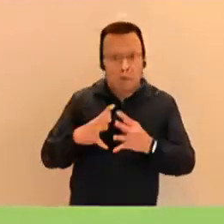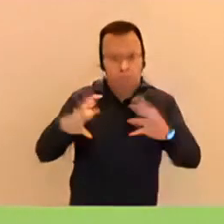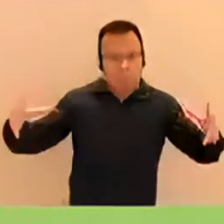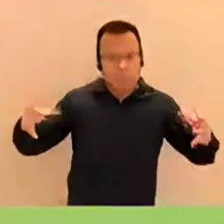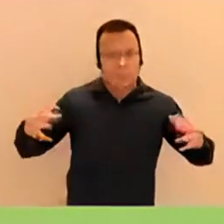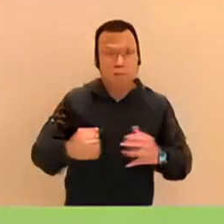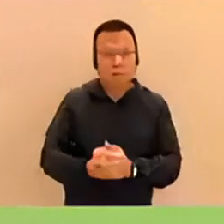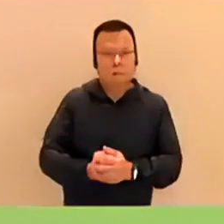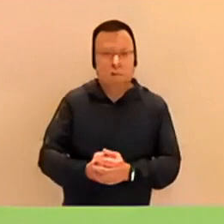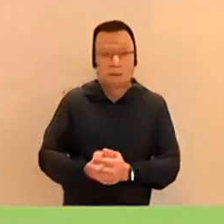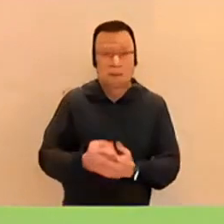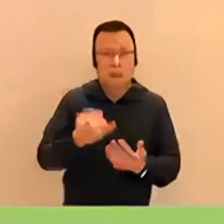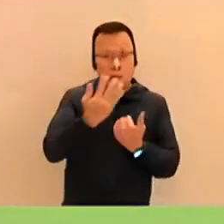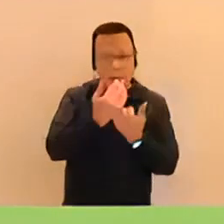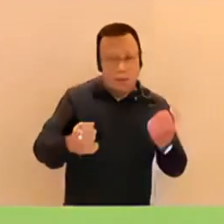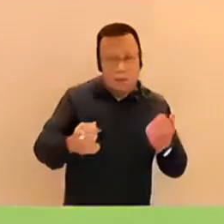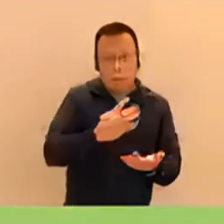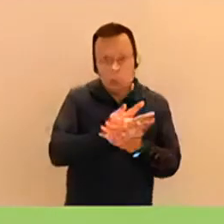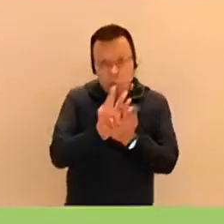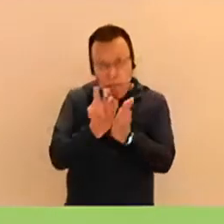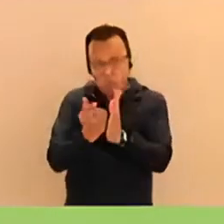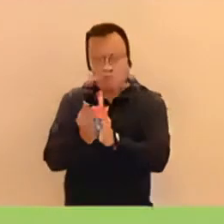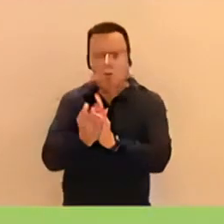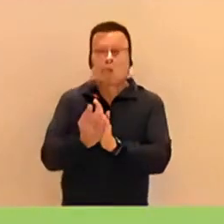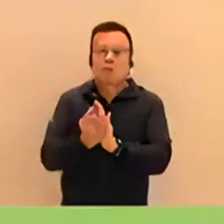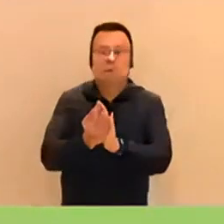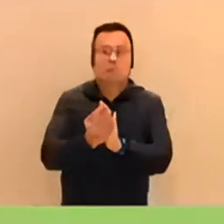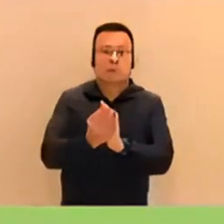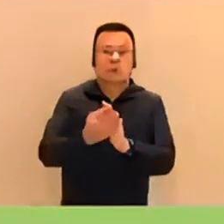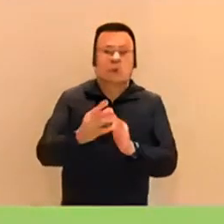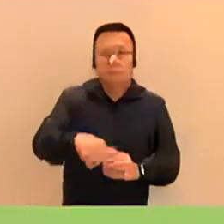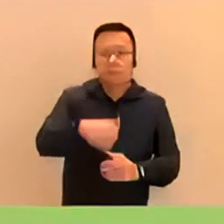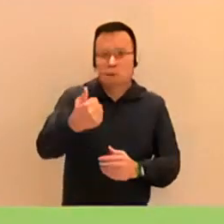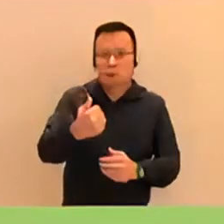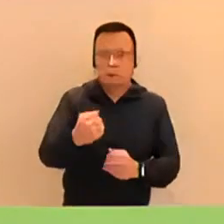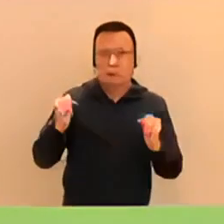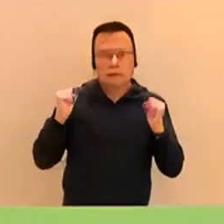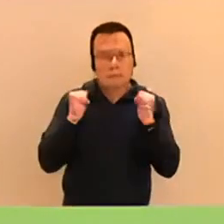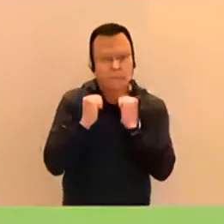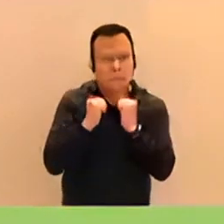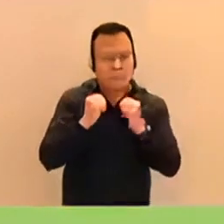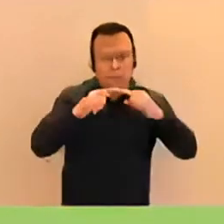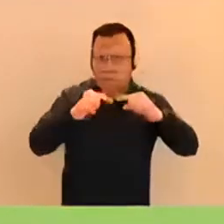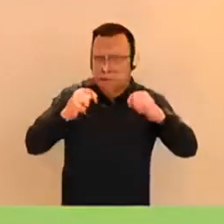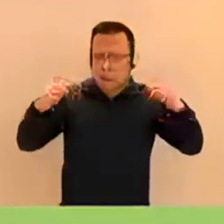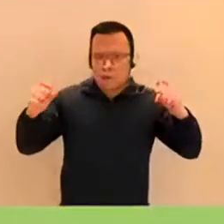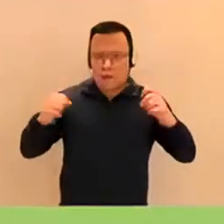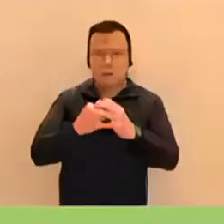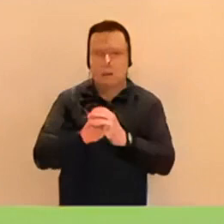exist in the congested urban area in our current days.